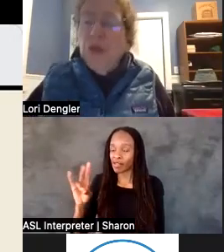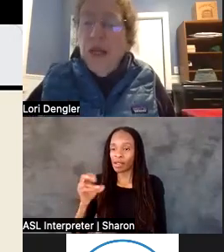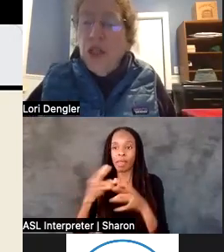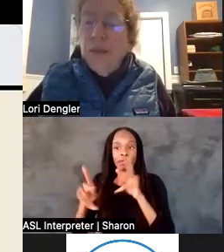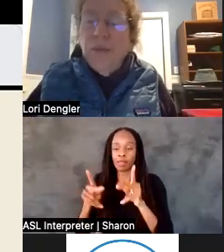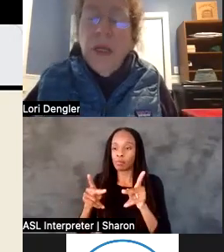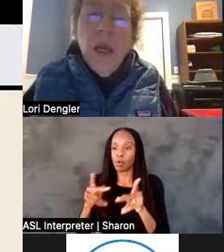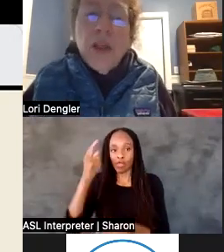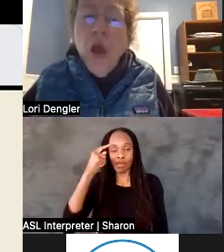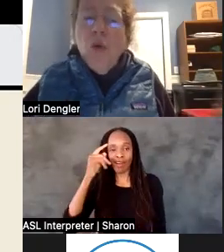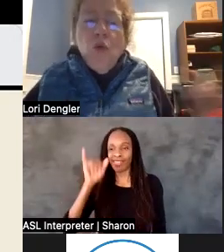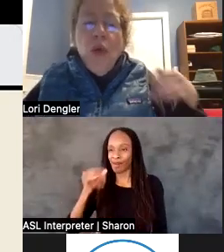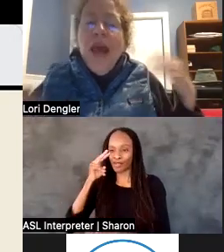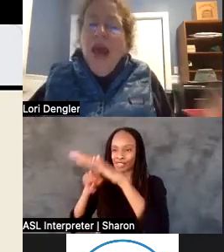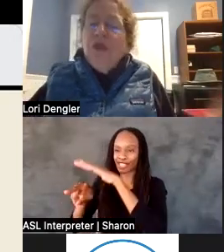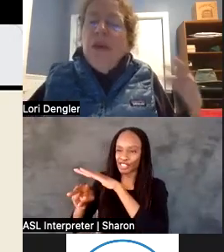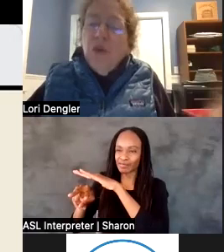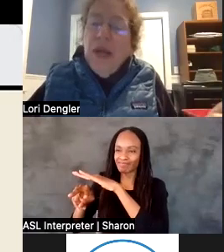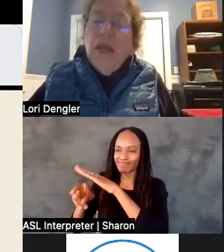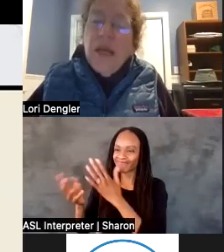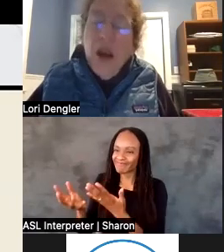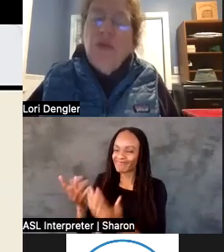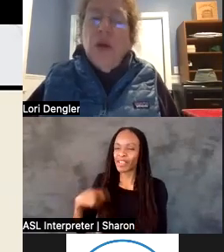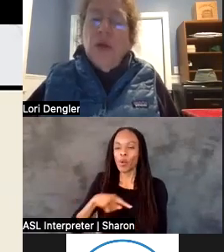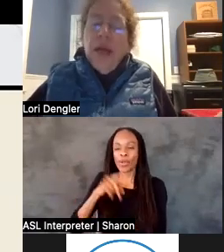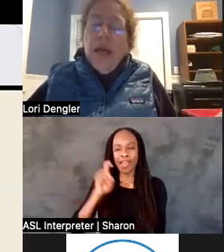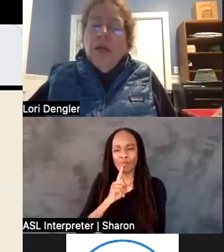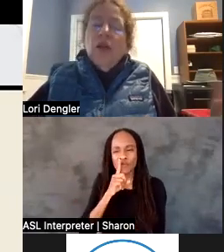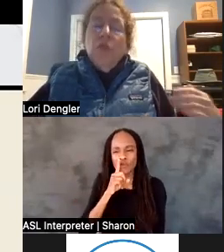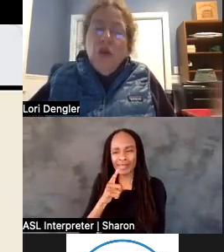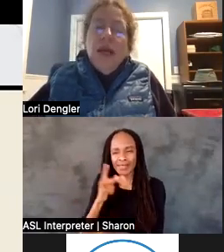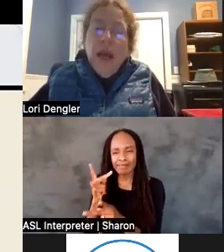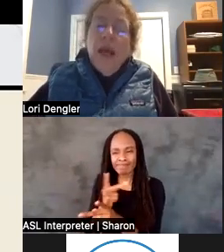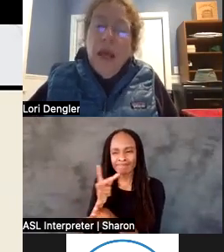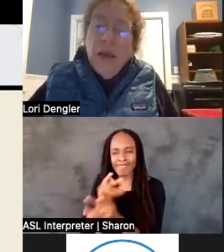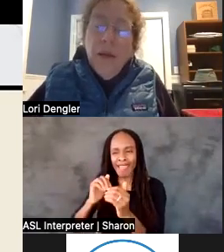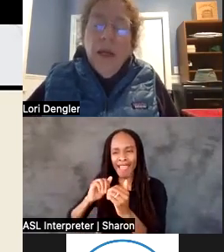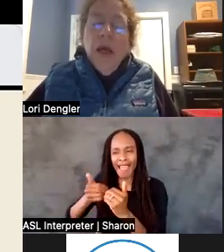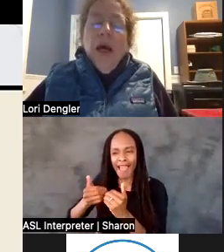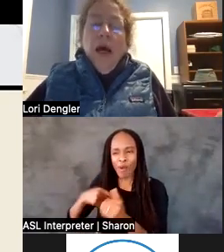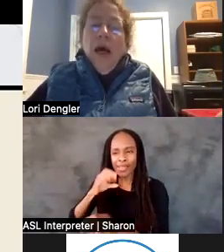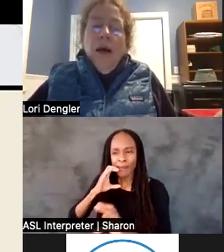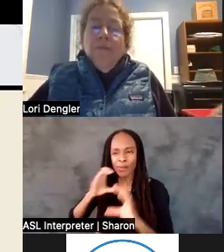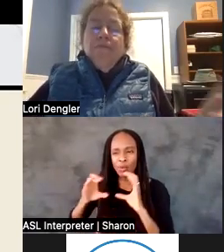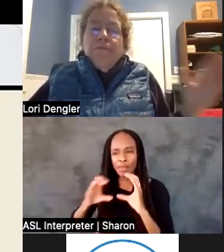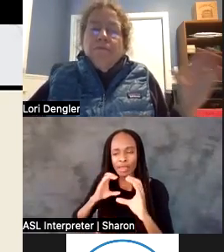was a prediction. So we have to be really careful in communicating